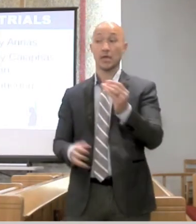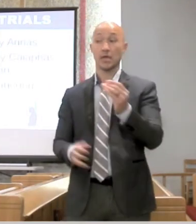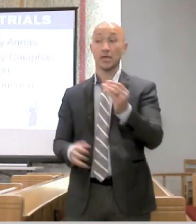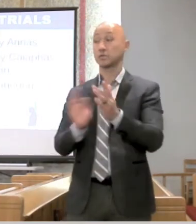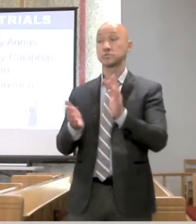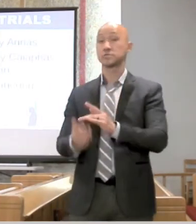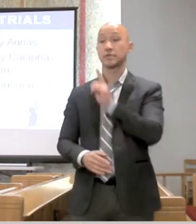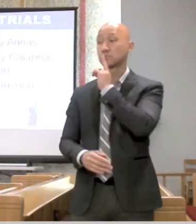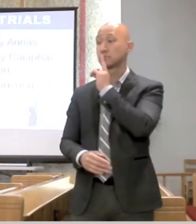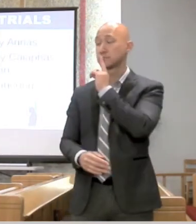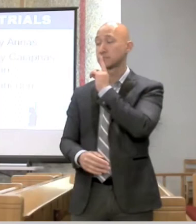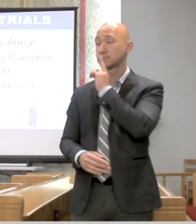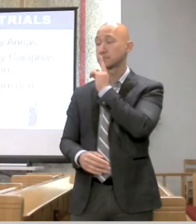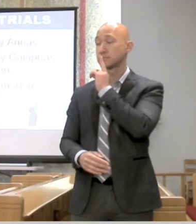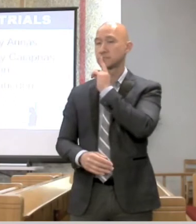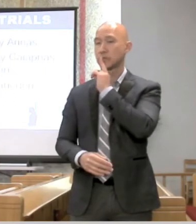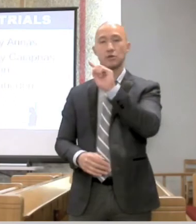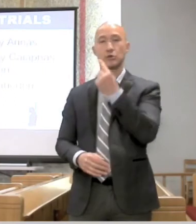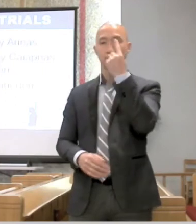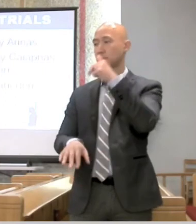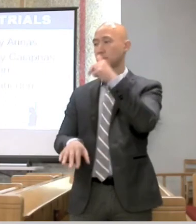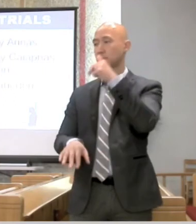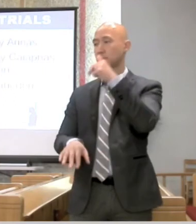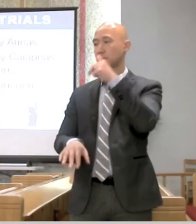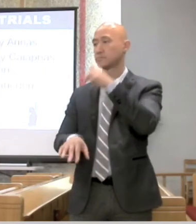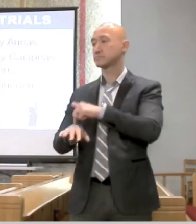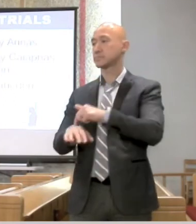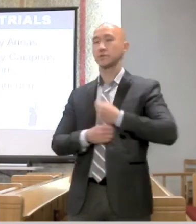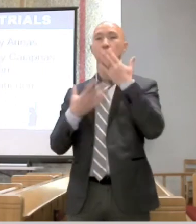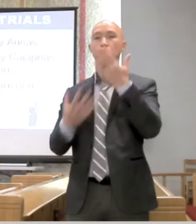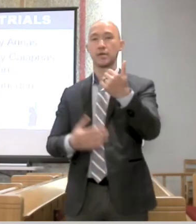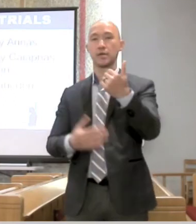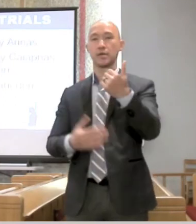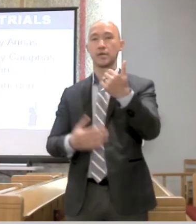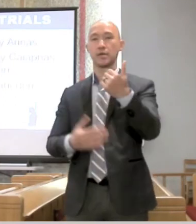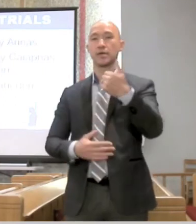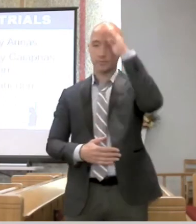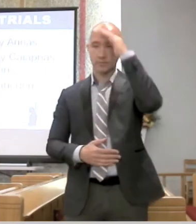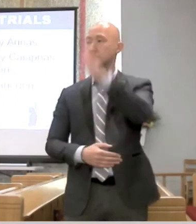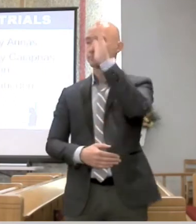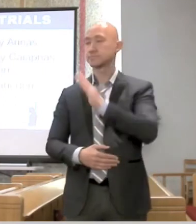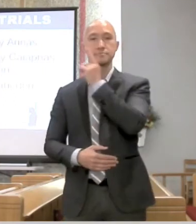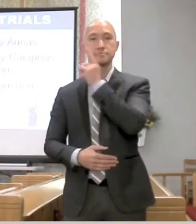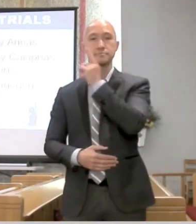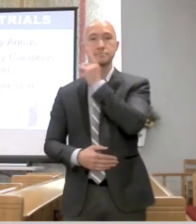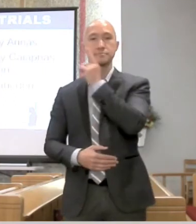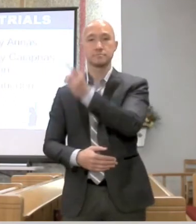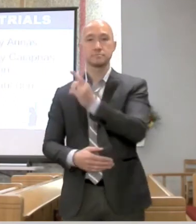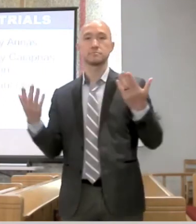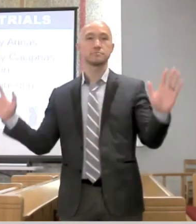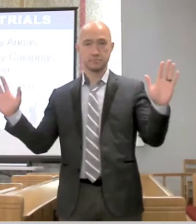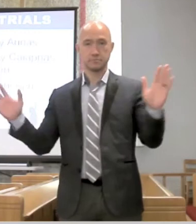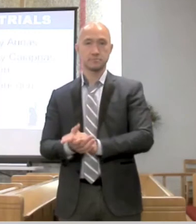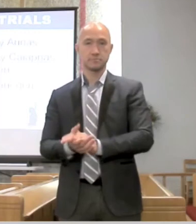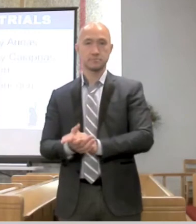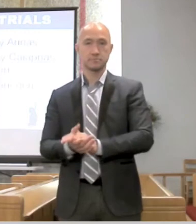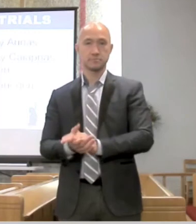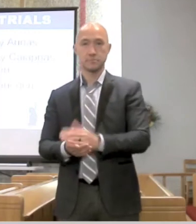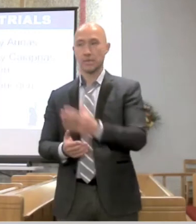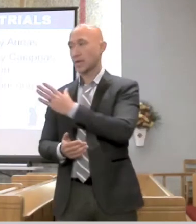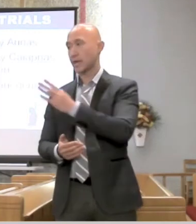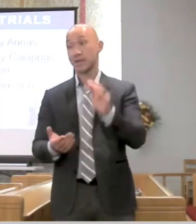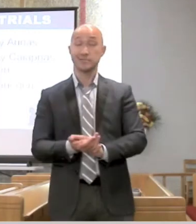Son of God. And that's all they needed to hear. At that point, they condemned him to die. At that point, also, Jesus is spit on.